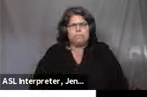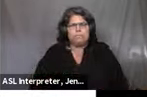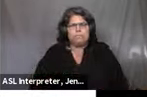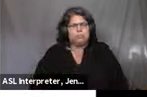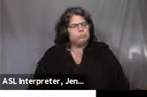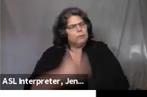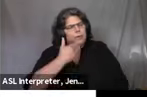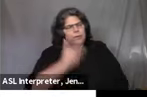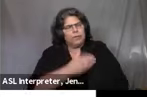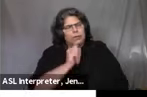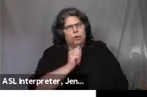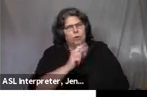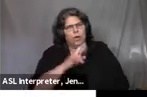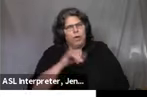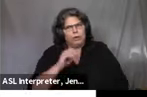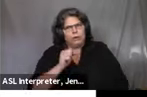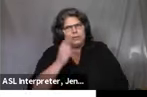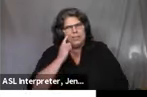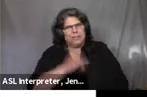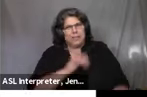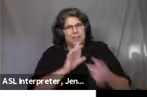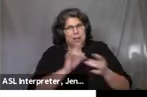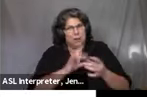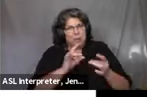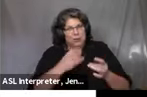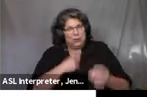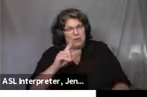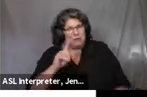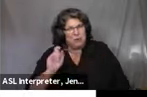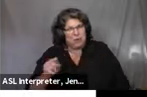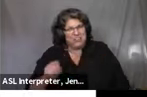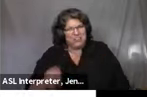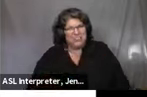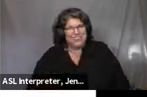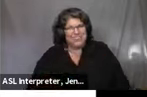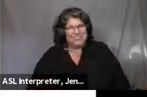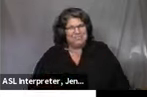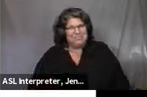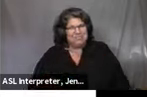Thank you, Eris. I believe that's a comment. Do you have a question for the panelists?